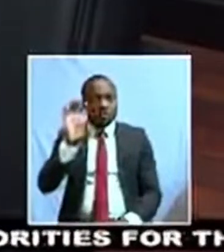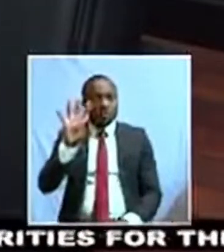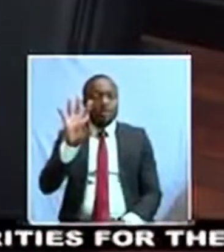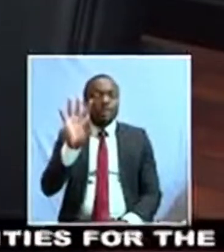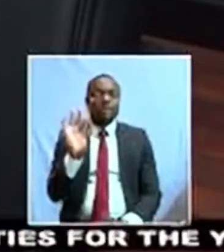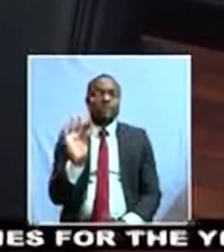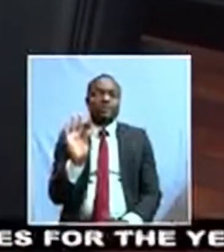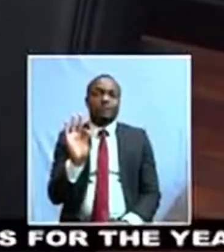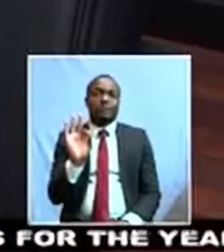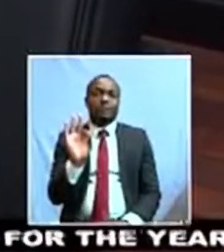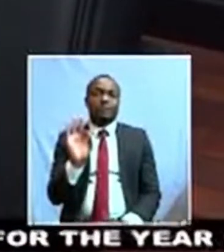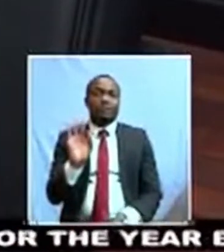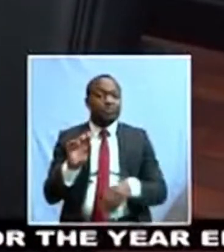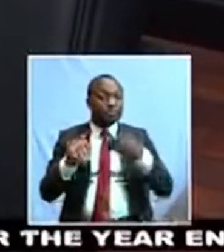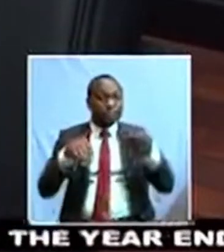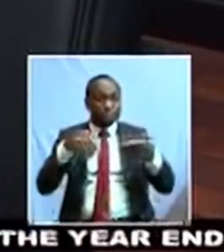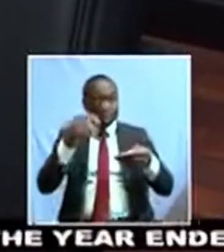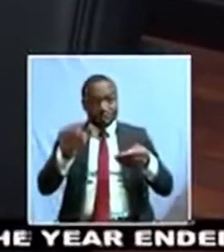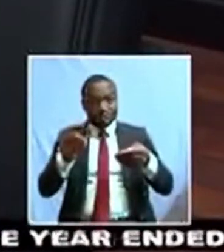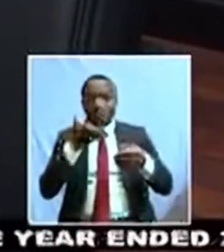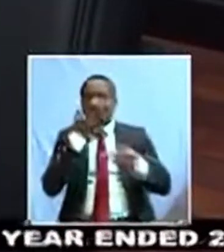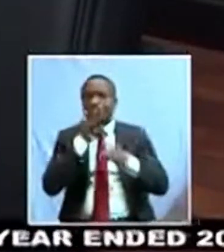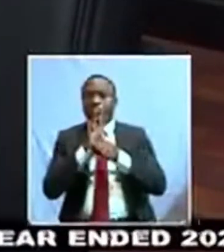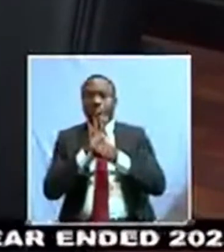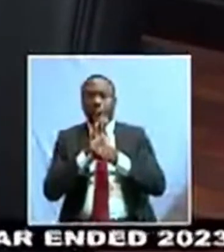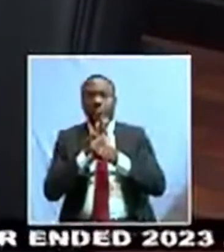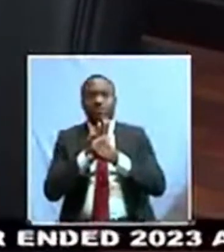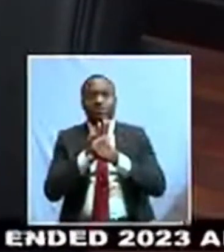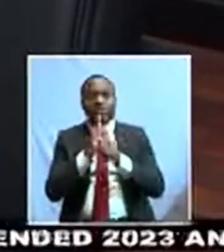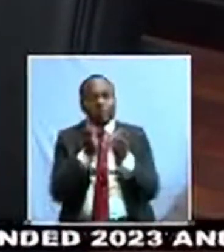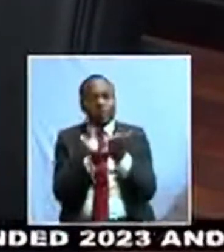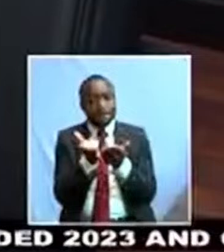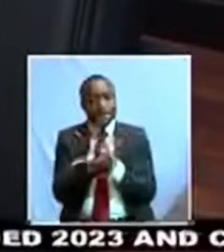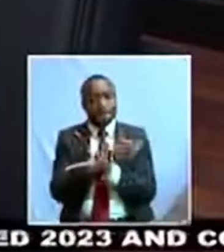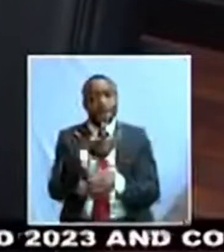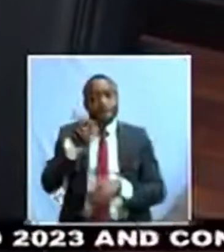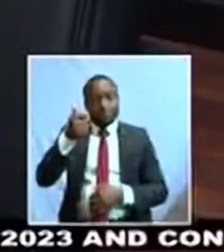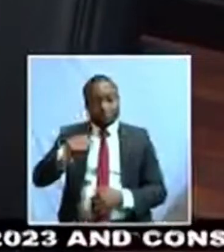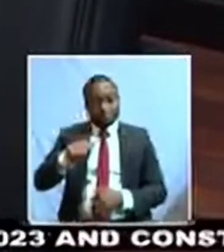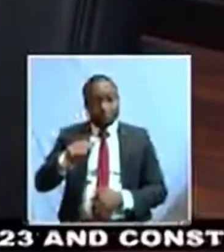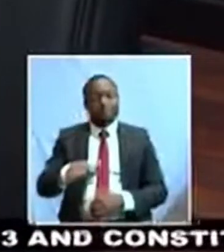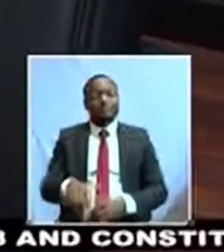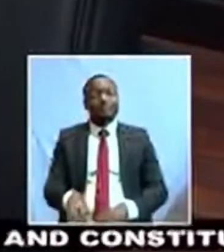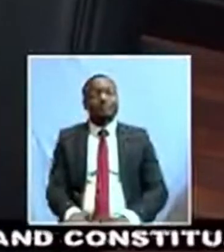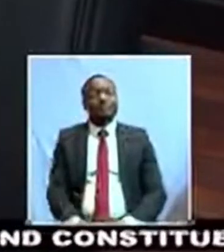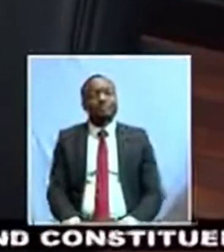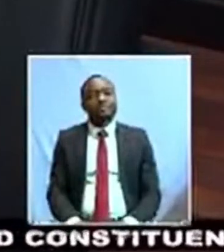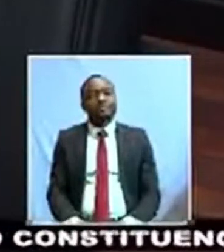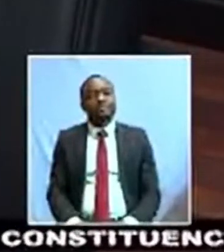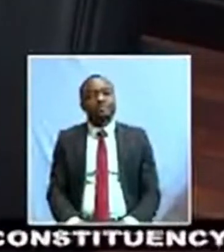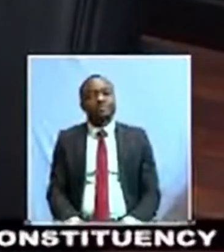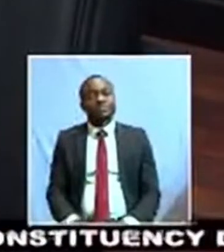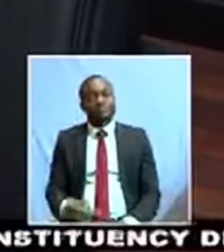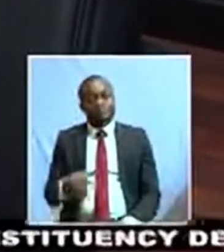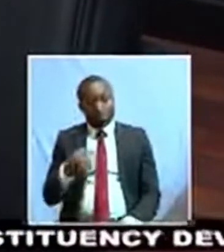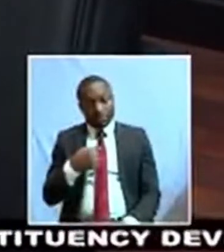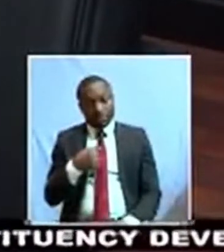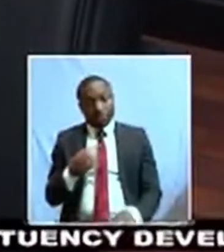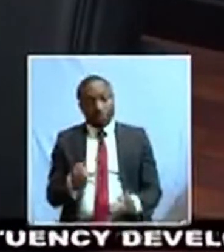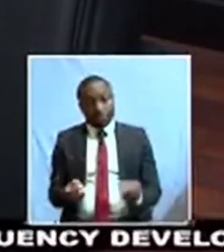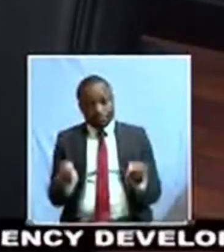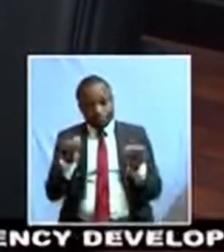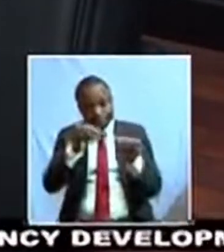1,451,249 is spent as promised on page 10. When I add